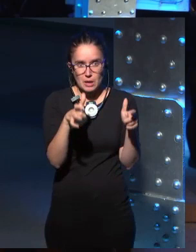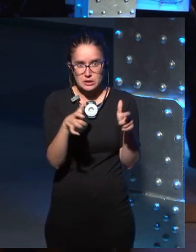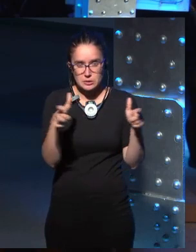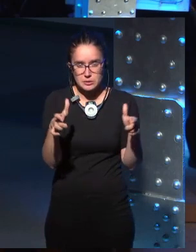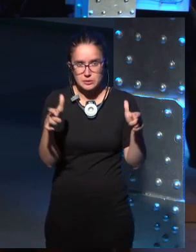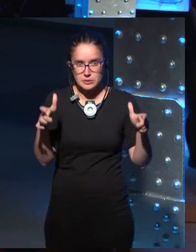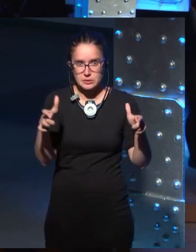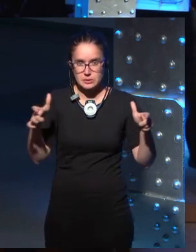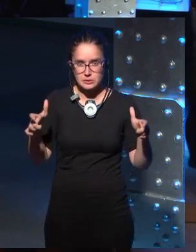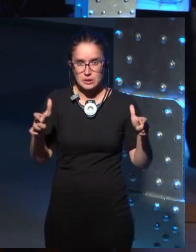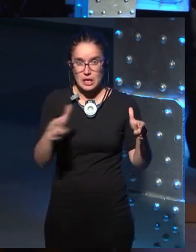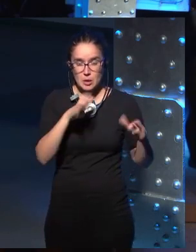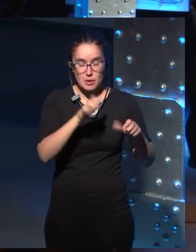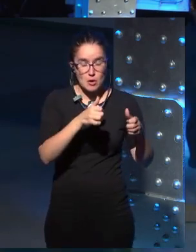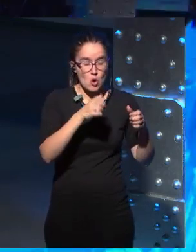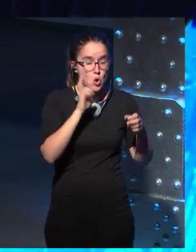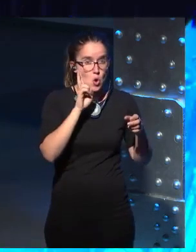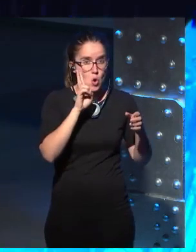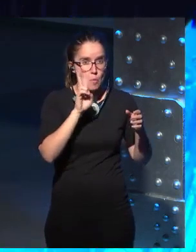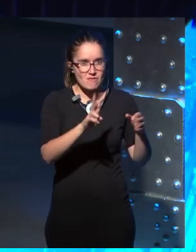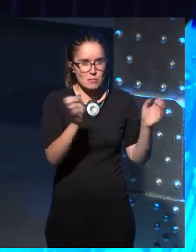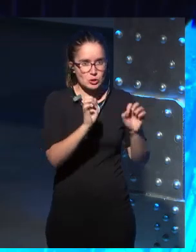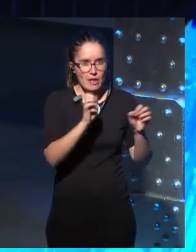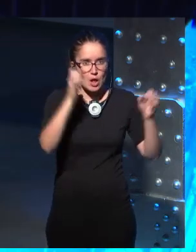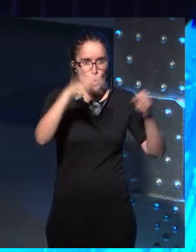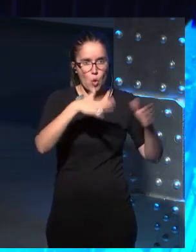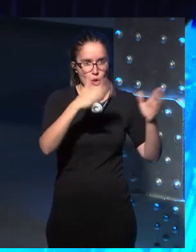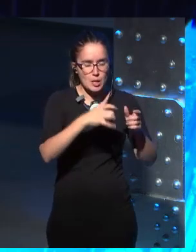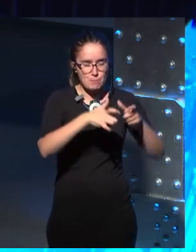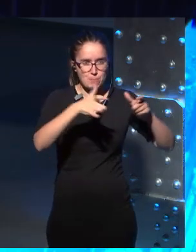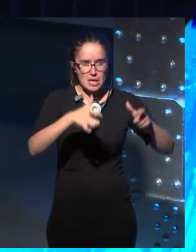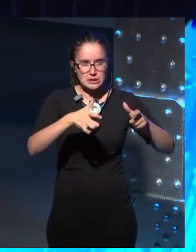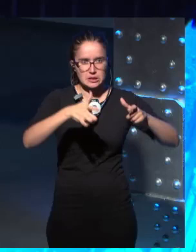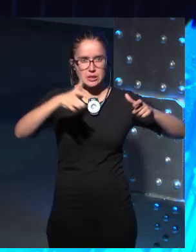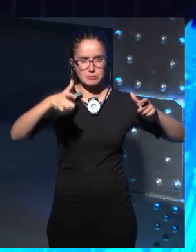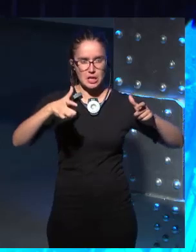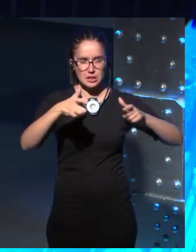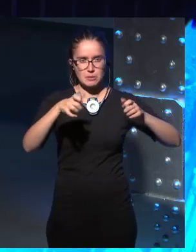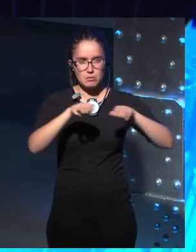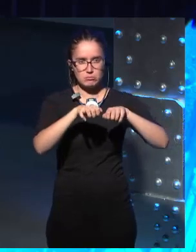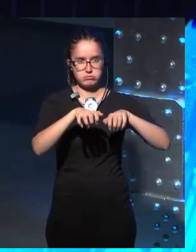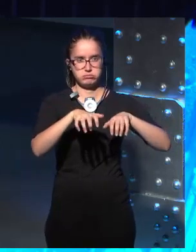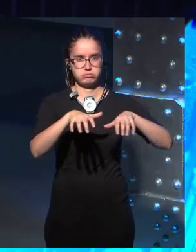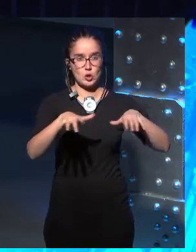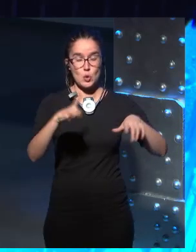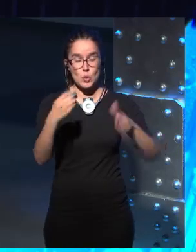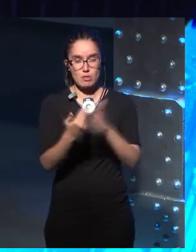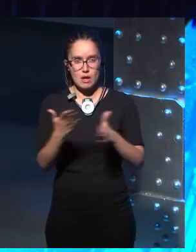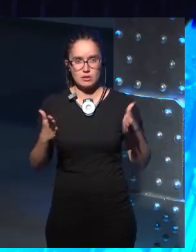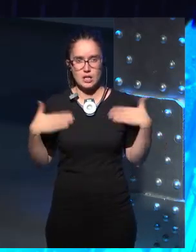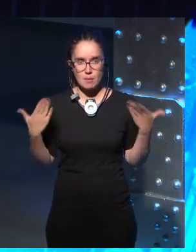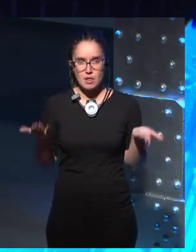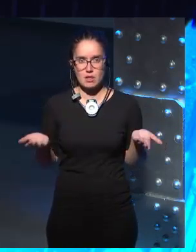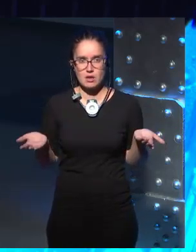is no light, you can't see anything, but it gets bigger, so everything gets diluted, and one day, suddenly, it